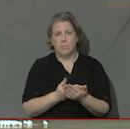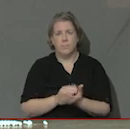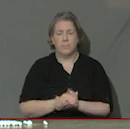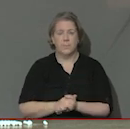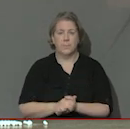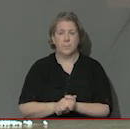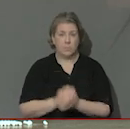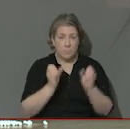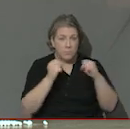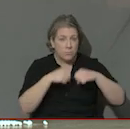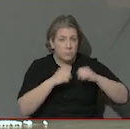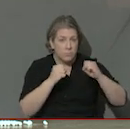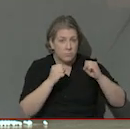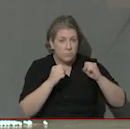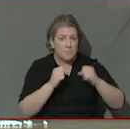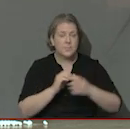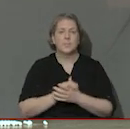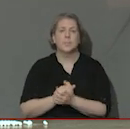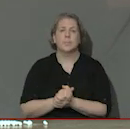Do you agree?